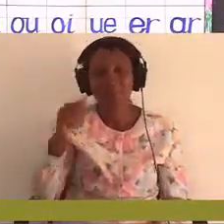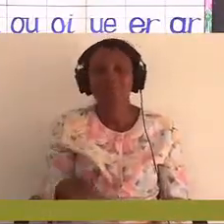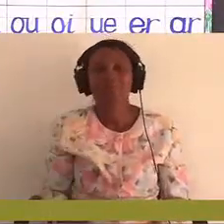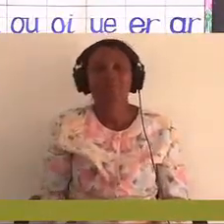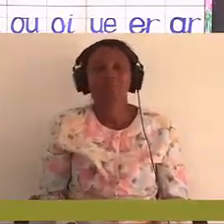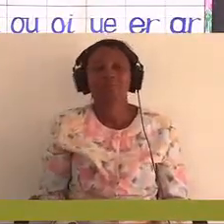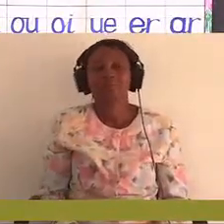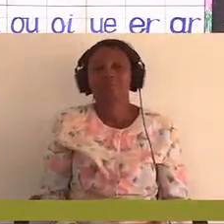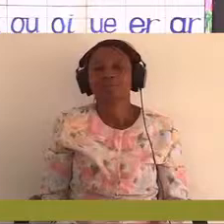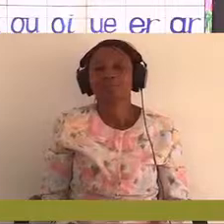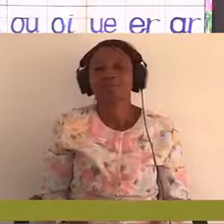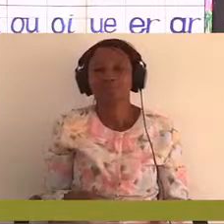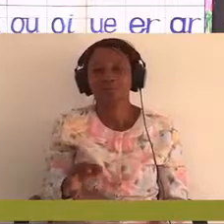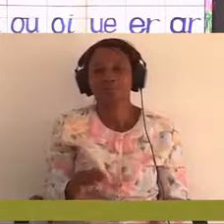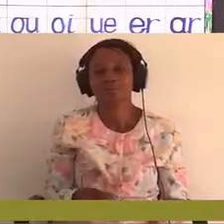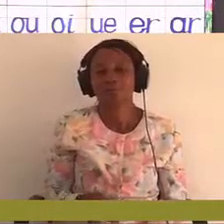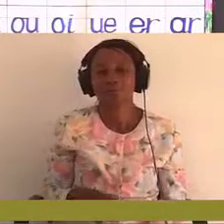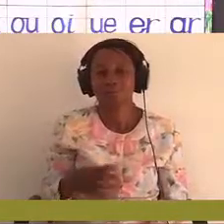I'm listening.